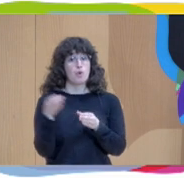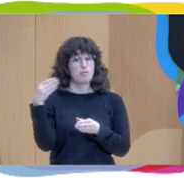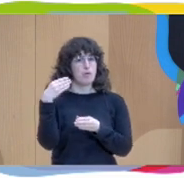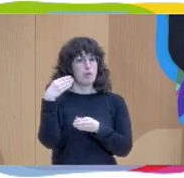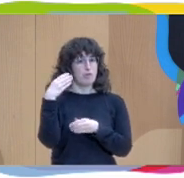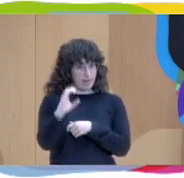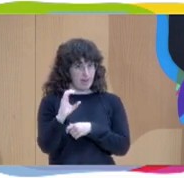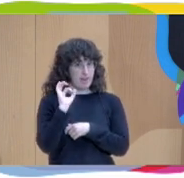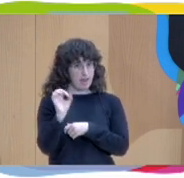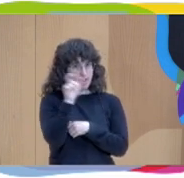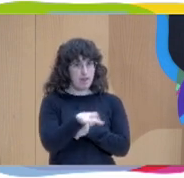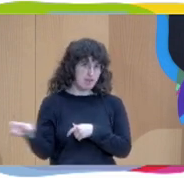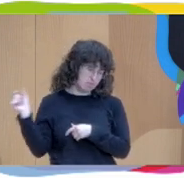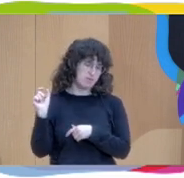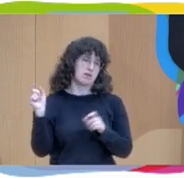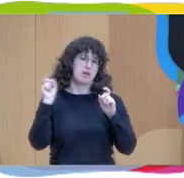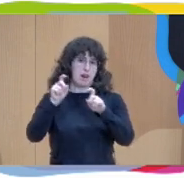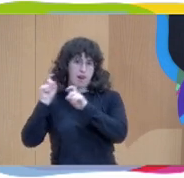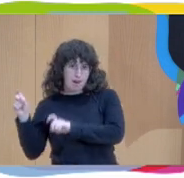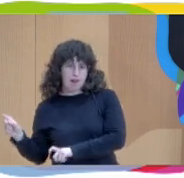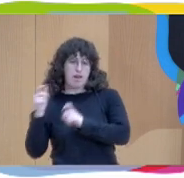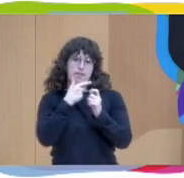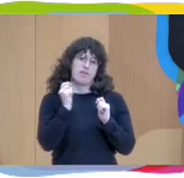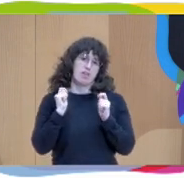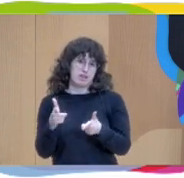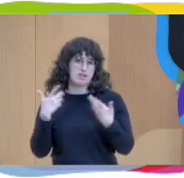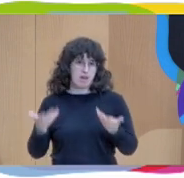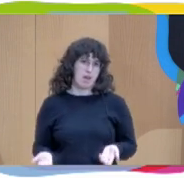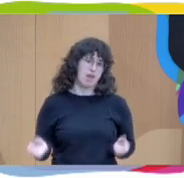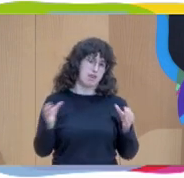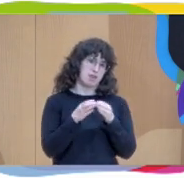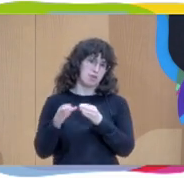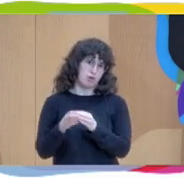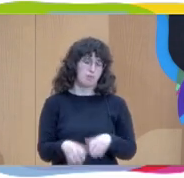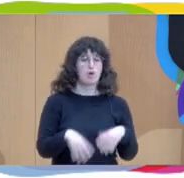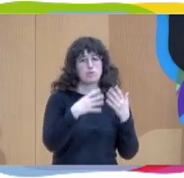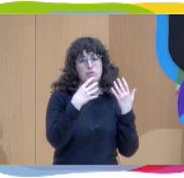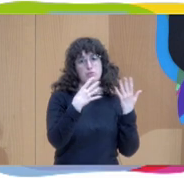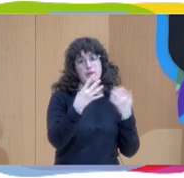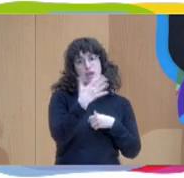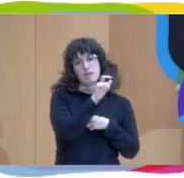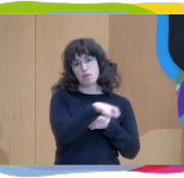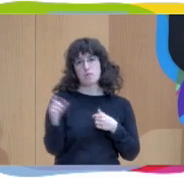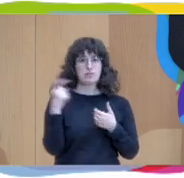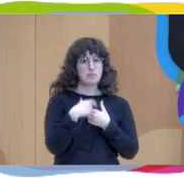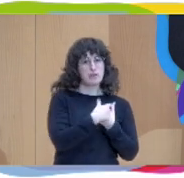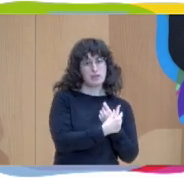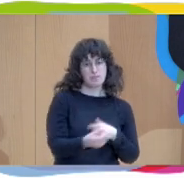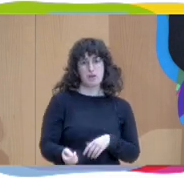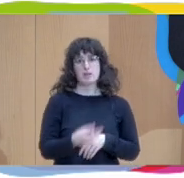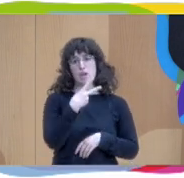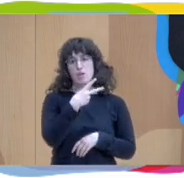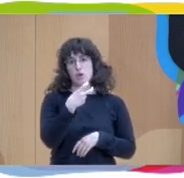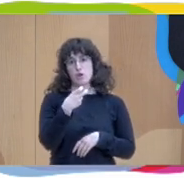in the group A we had 95 participants and 210 hours of working in 10 modules.